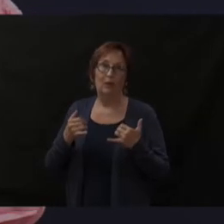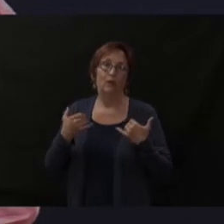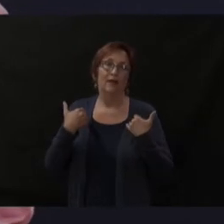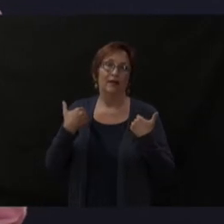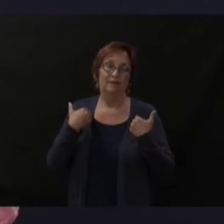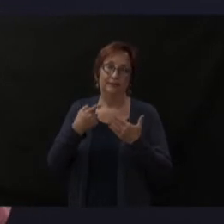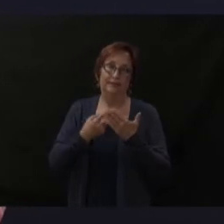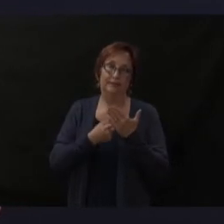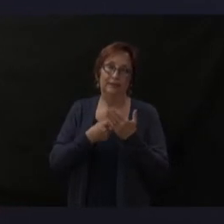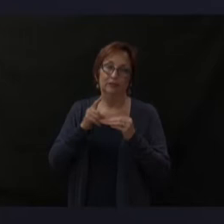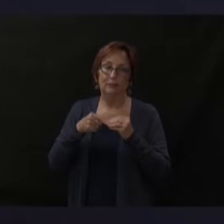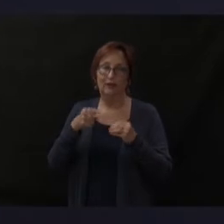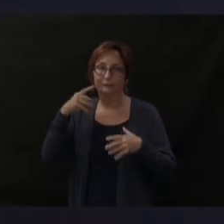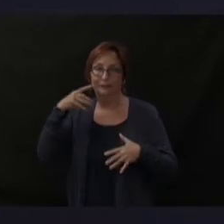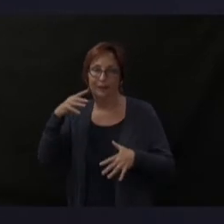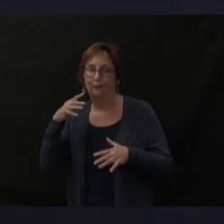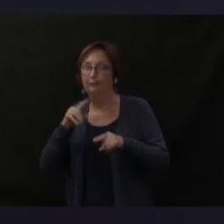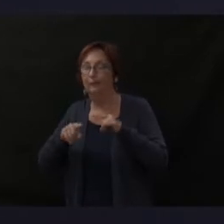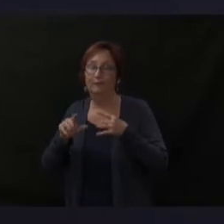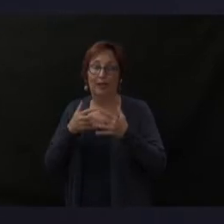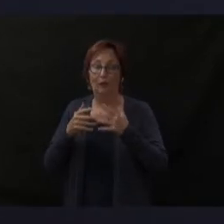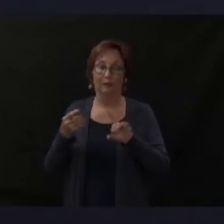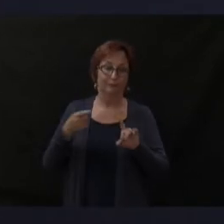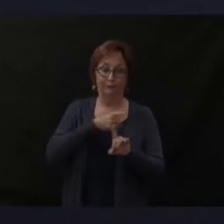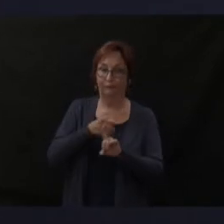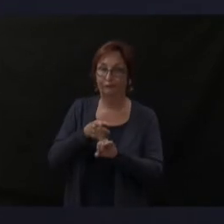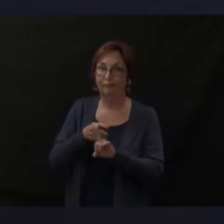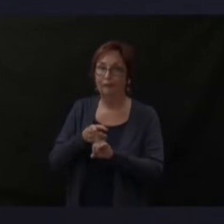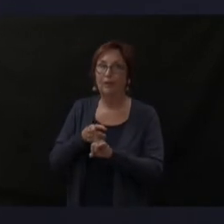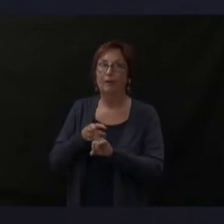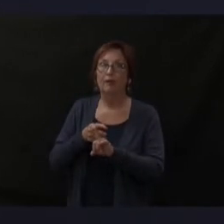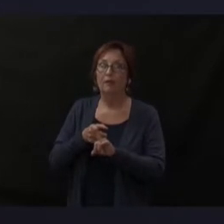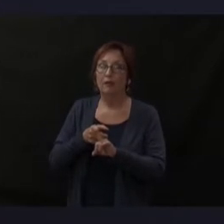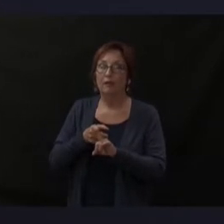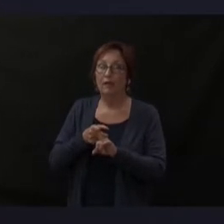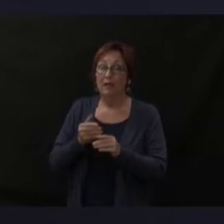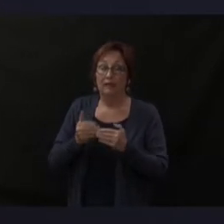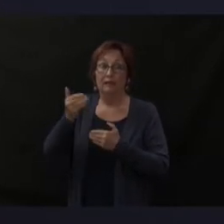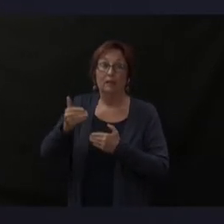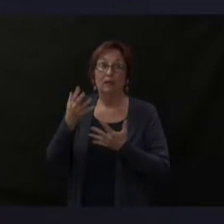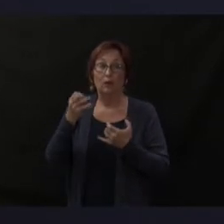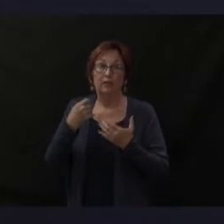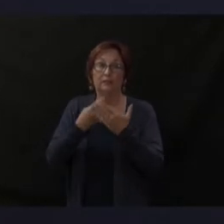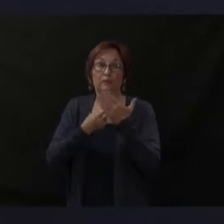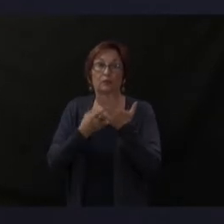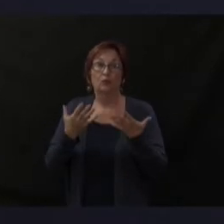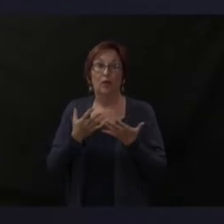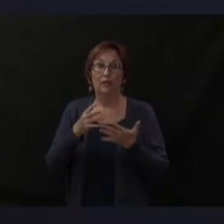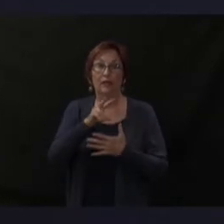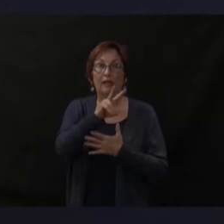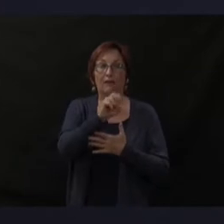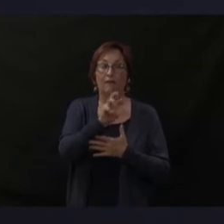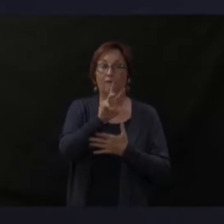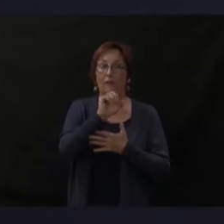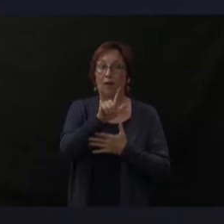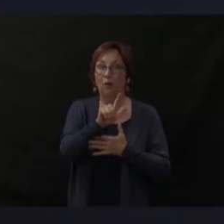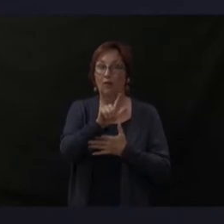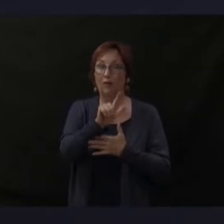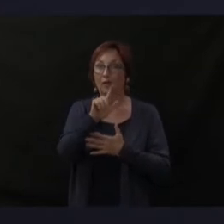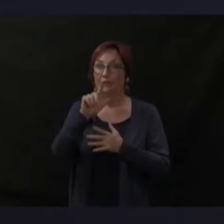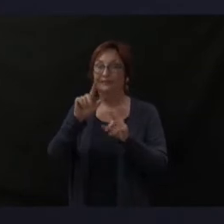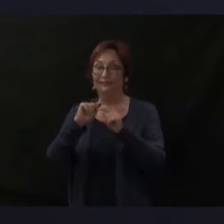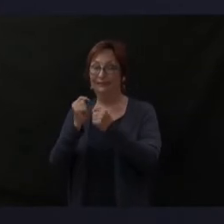It's kind of nerdy. So anyway, what I want to talk about next is vowel team syllables.